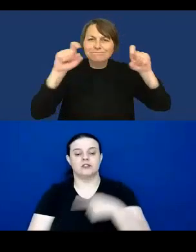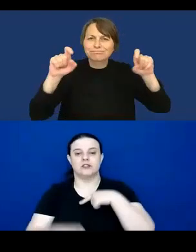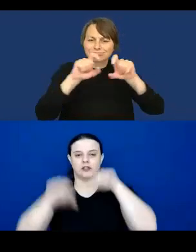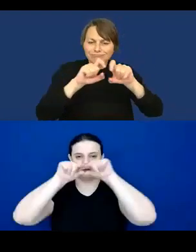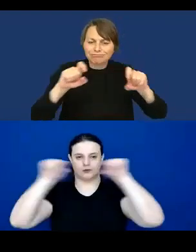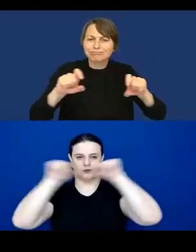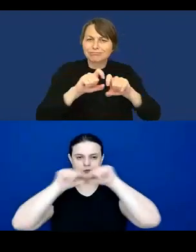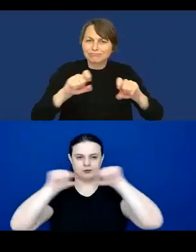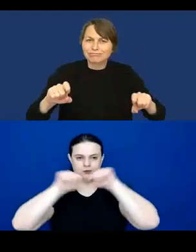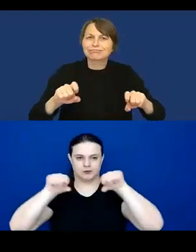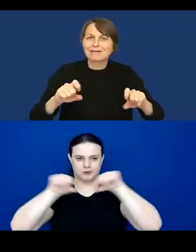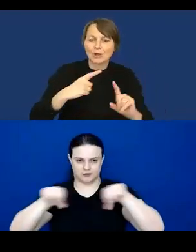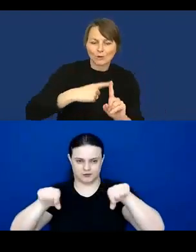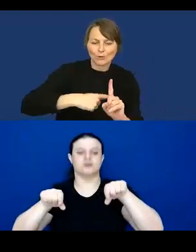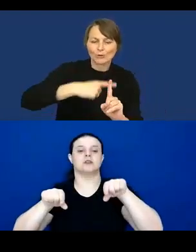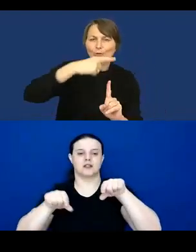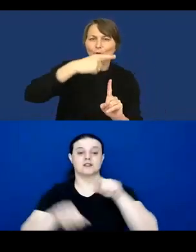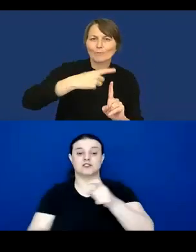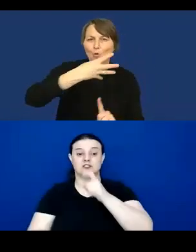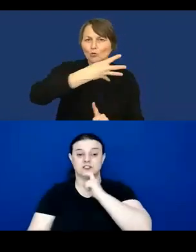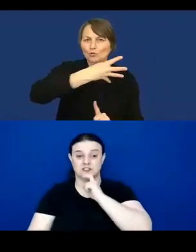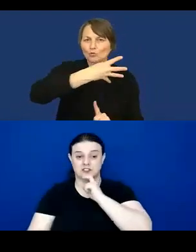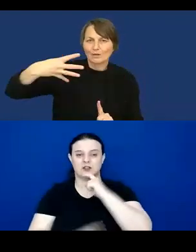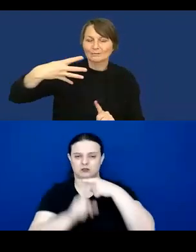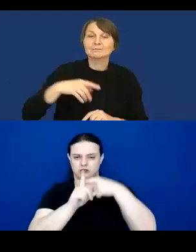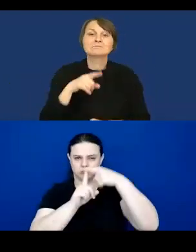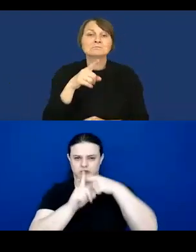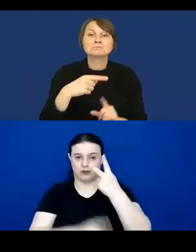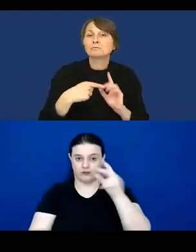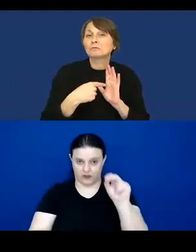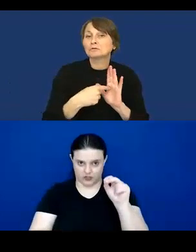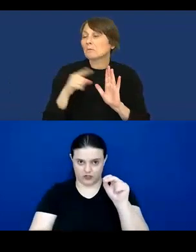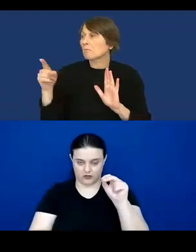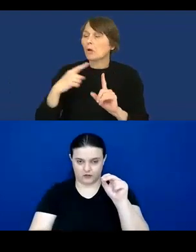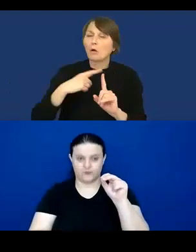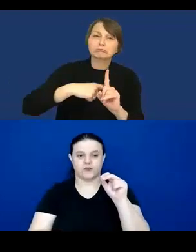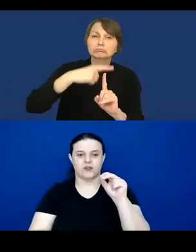certain temperature, let's say 20 degrees, this is below hand